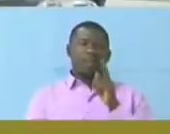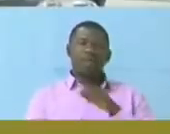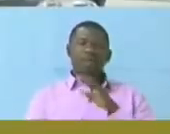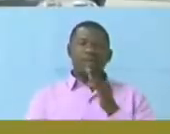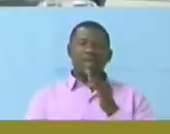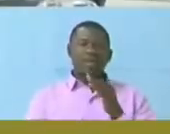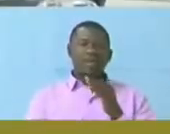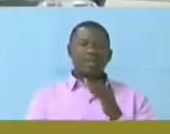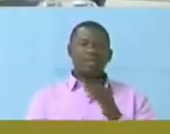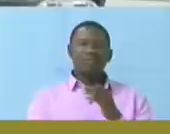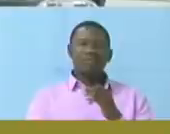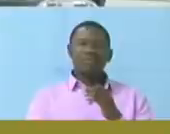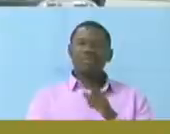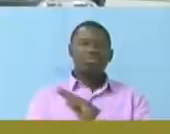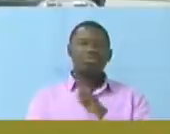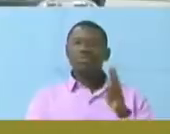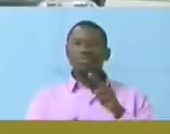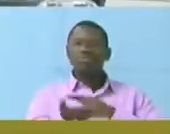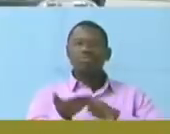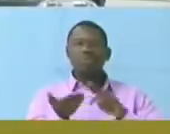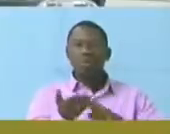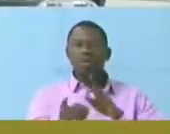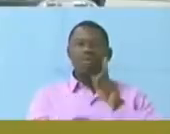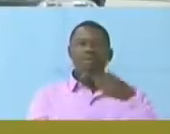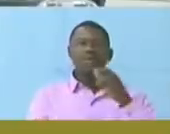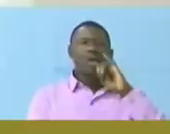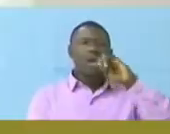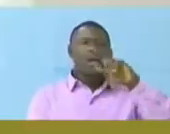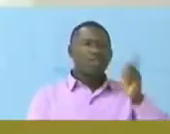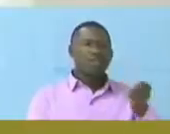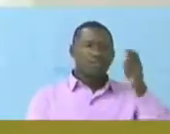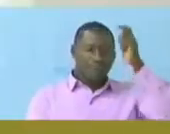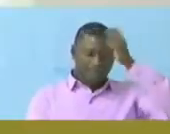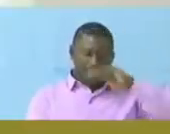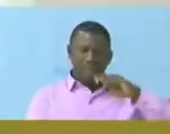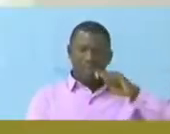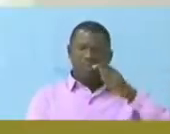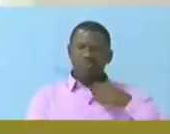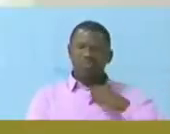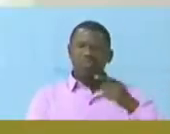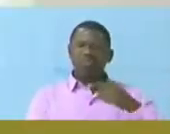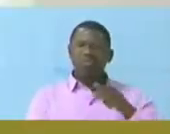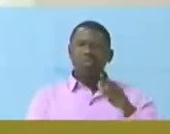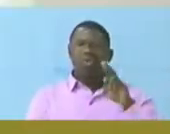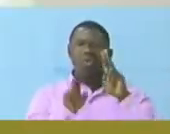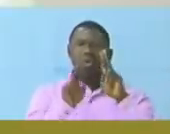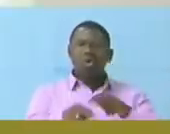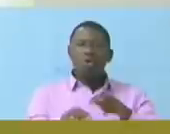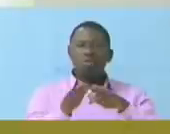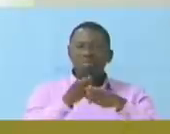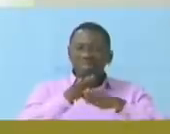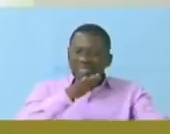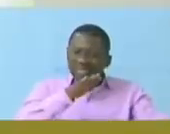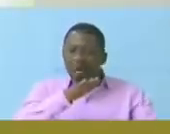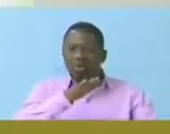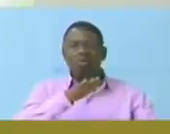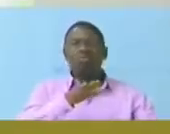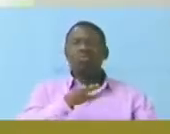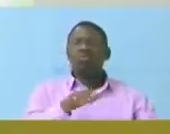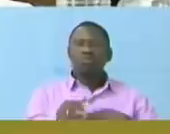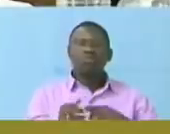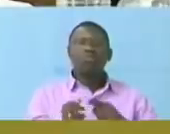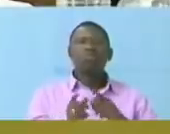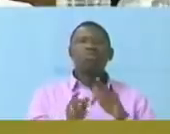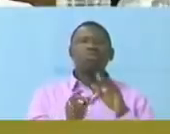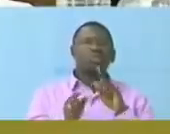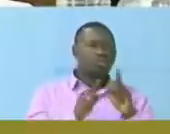and doing everything. Yes, but that pro IGP foloye jinan